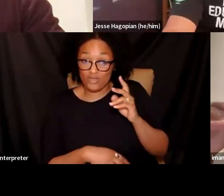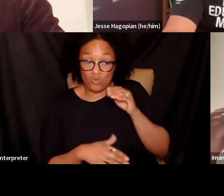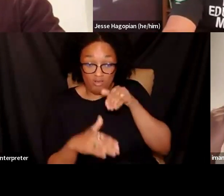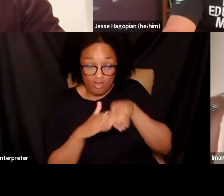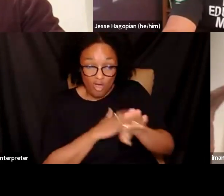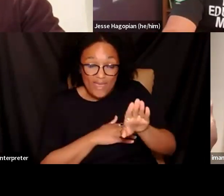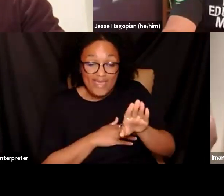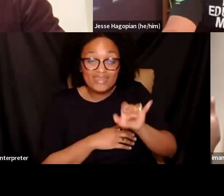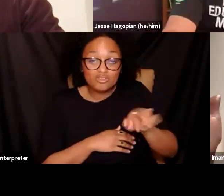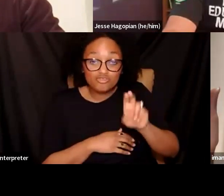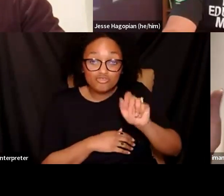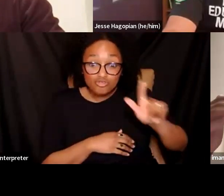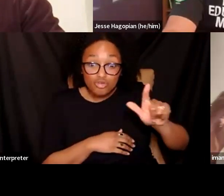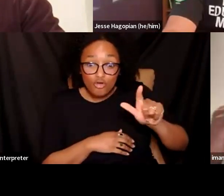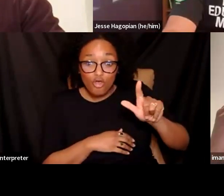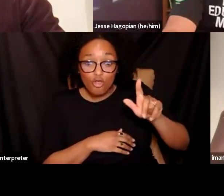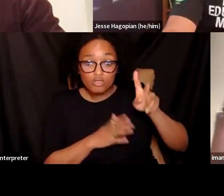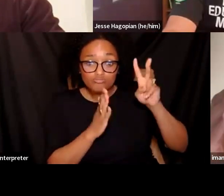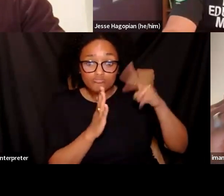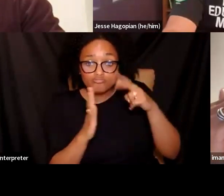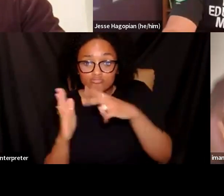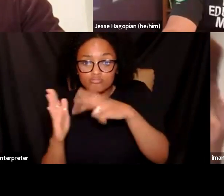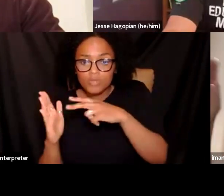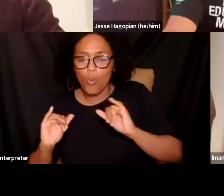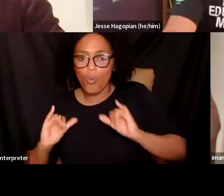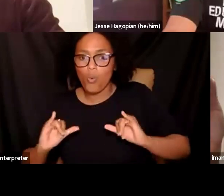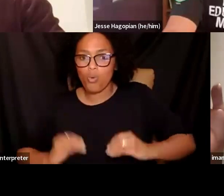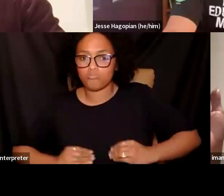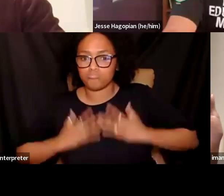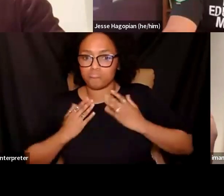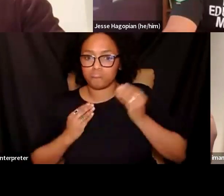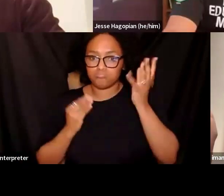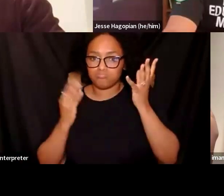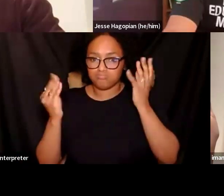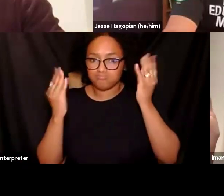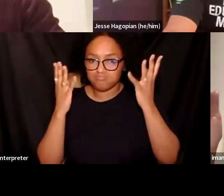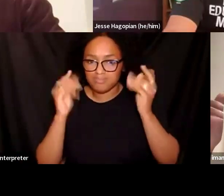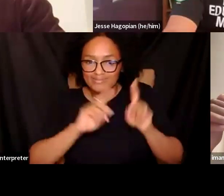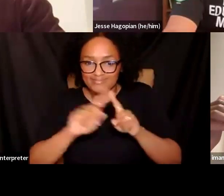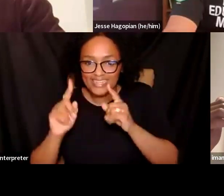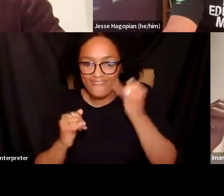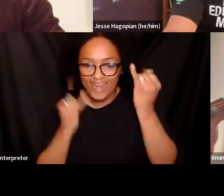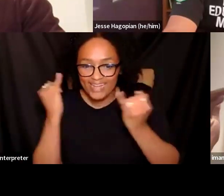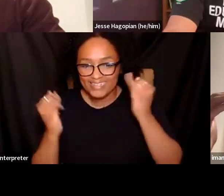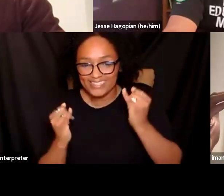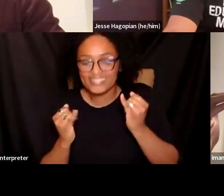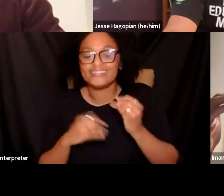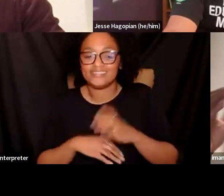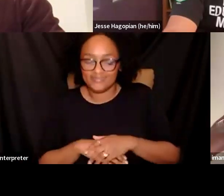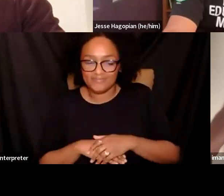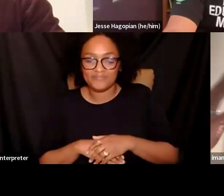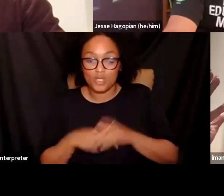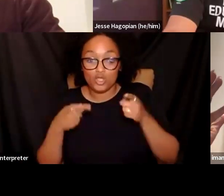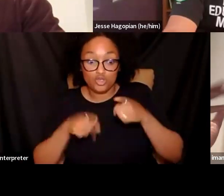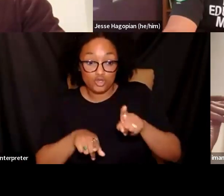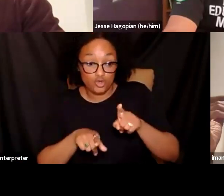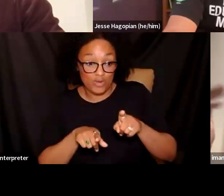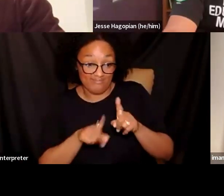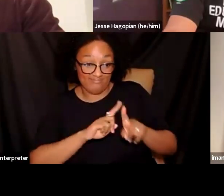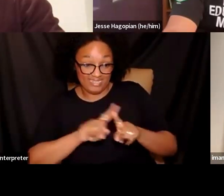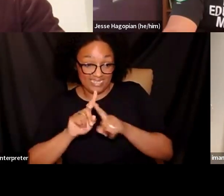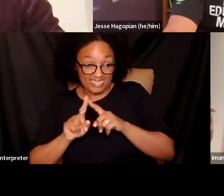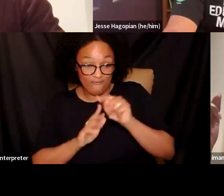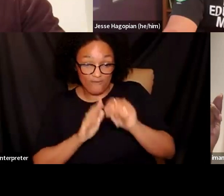imagination. If you just go and just look at different states at particular times, it really is, it's humbling,